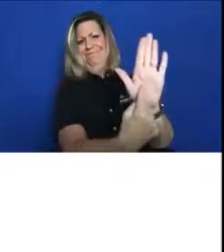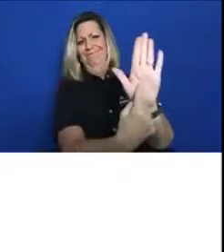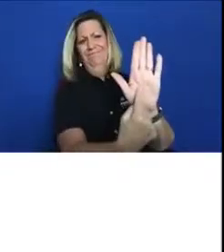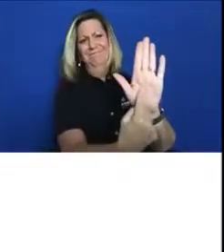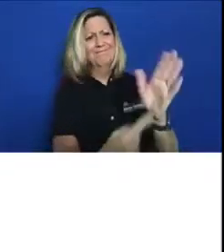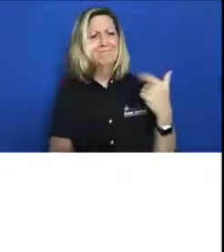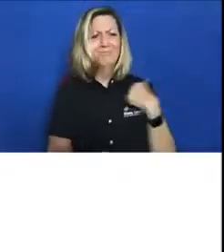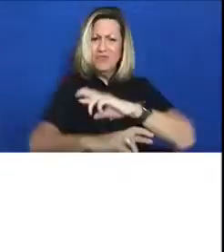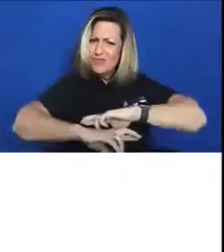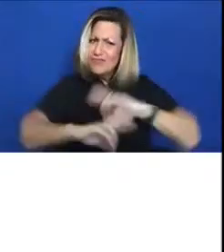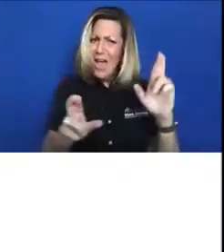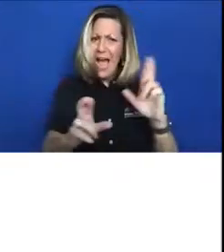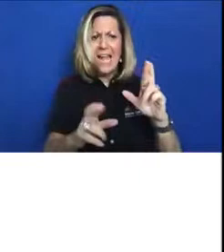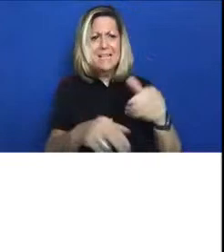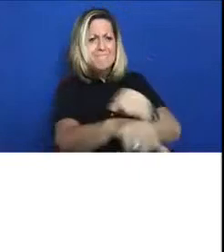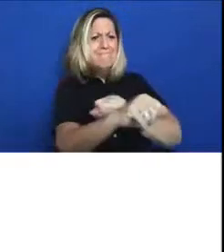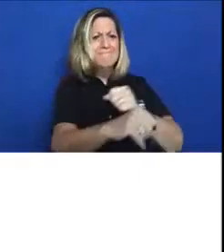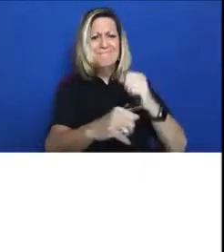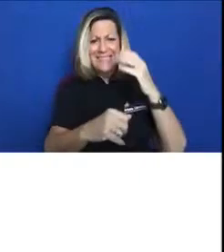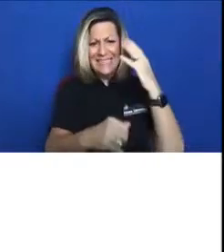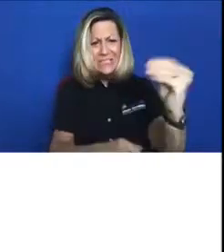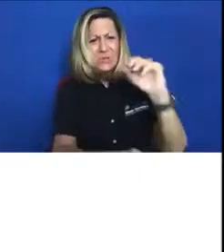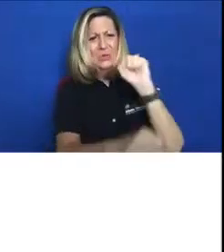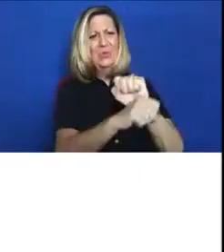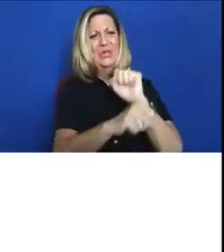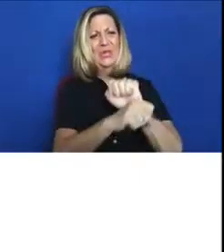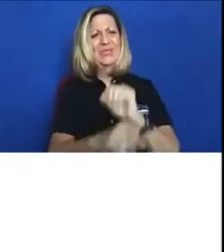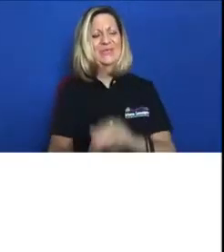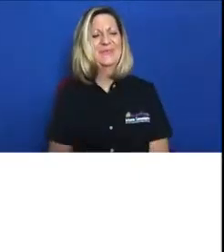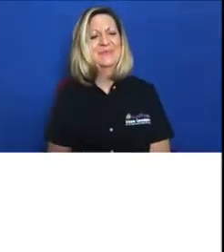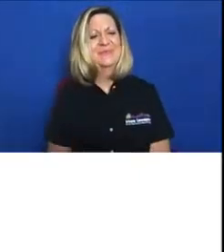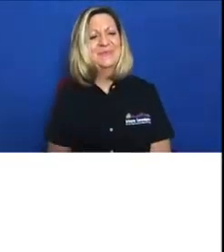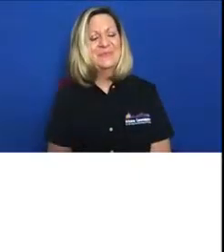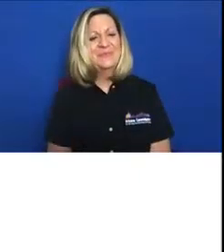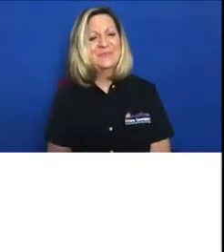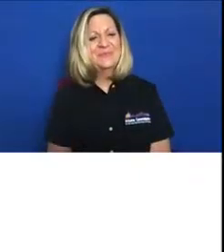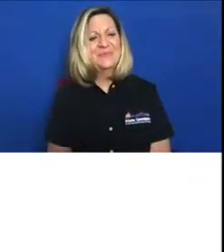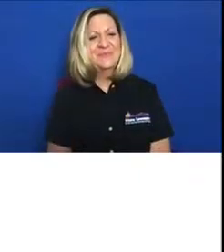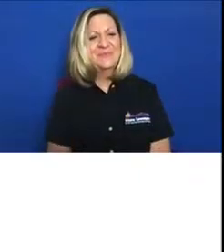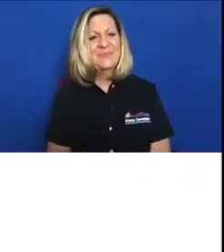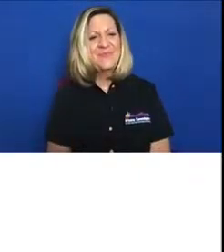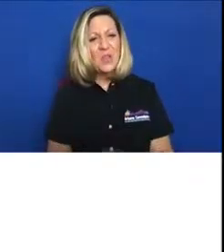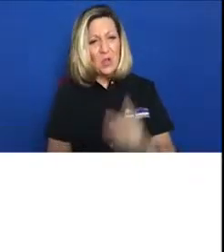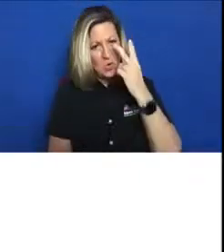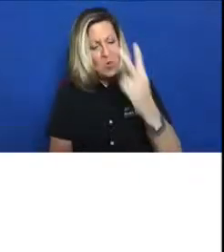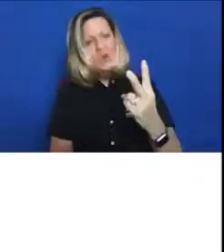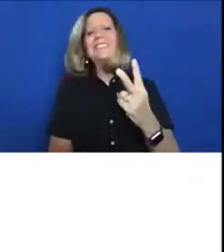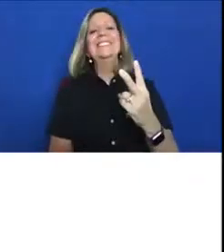We believe that's perfect. We're ready to roll up our sleeves and get to work.